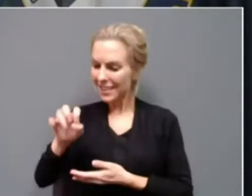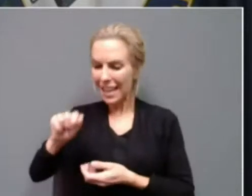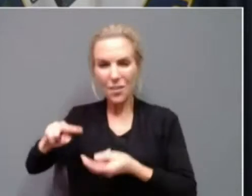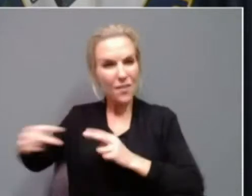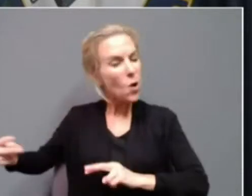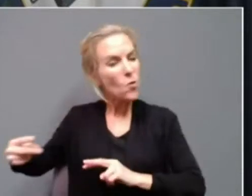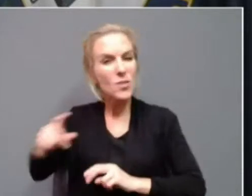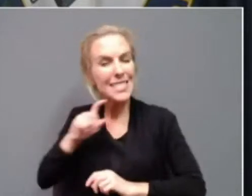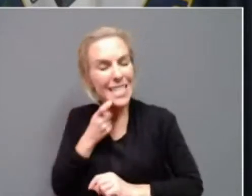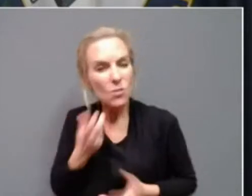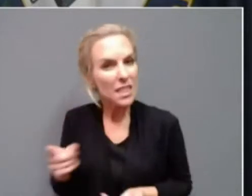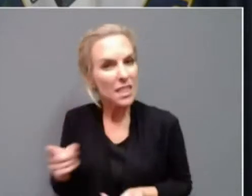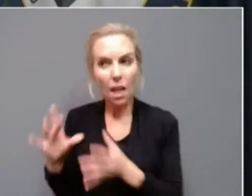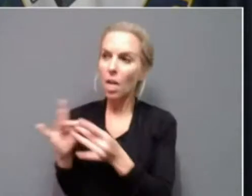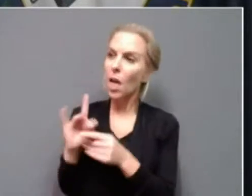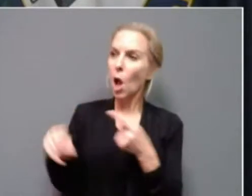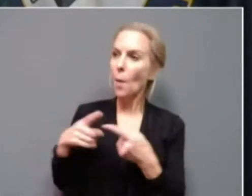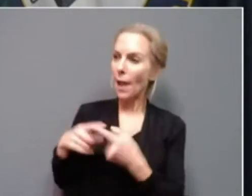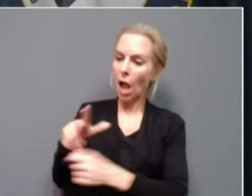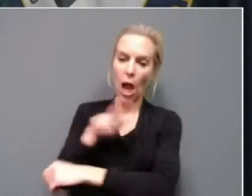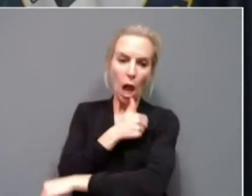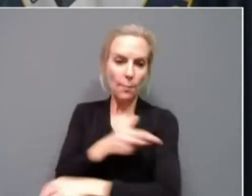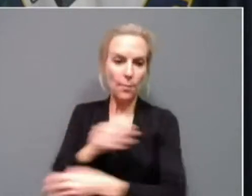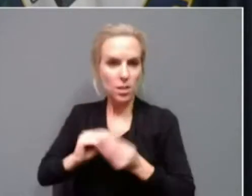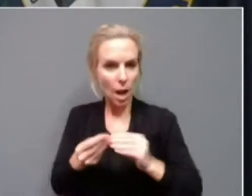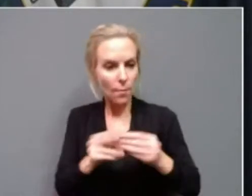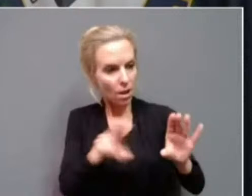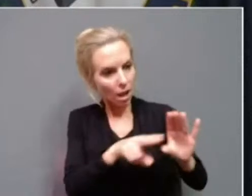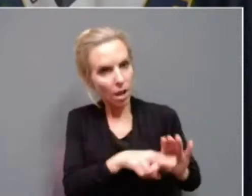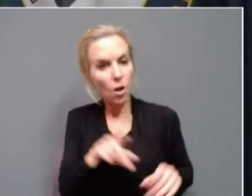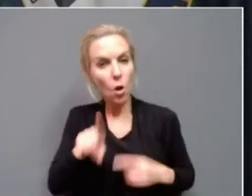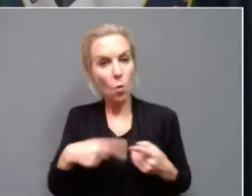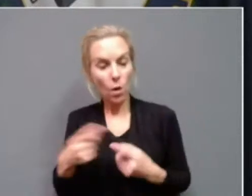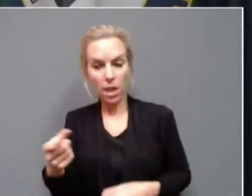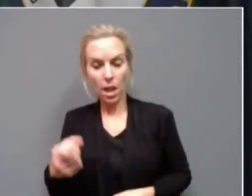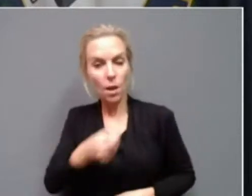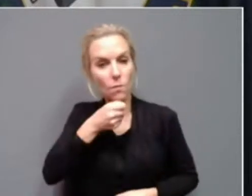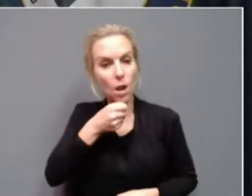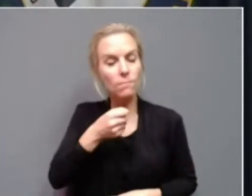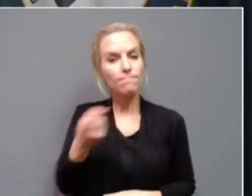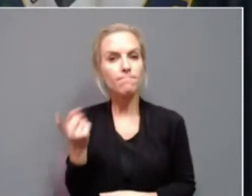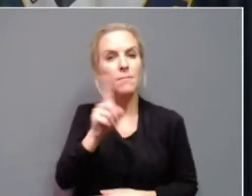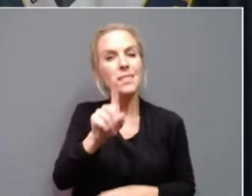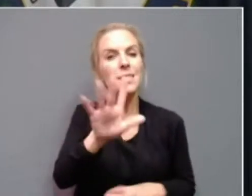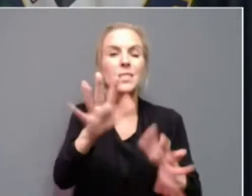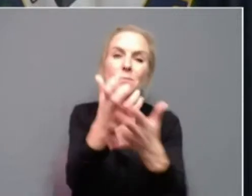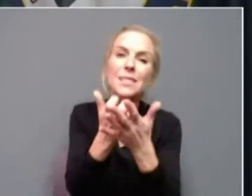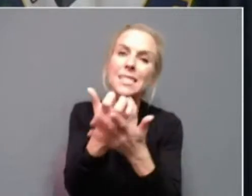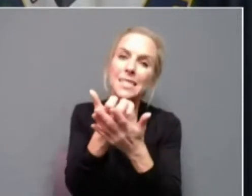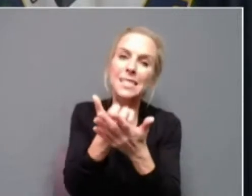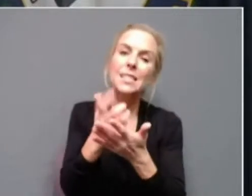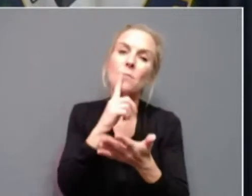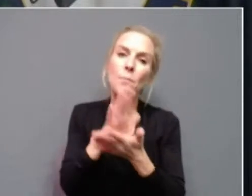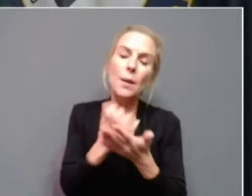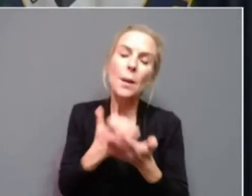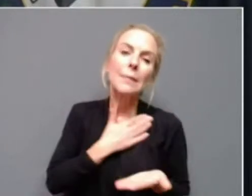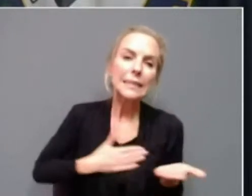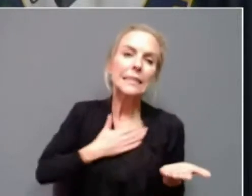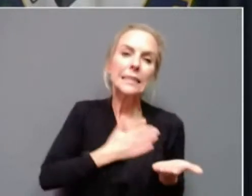of them are talking about hospitalizations, and none of them, when they get a microphone, are saying, please, please, please, please get